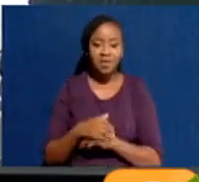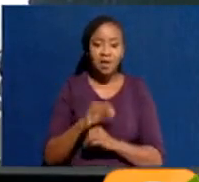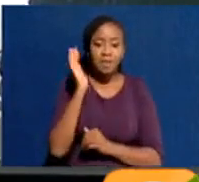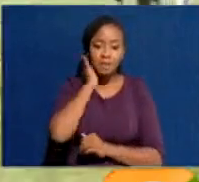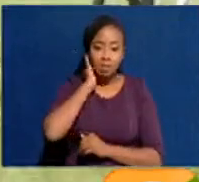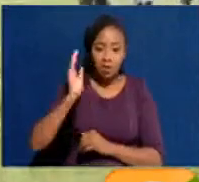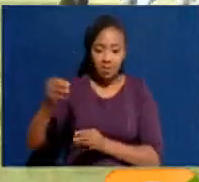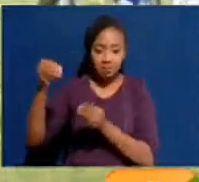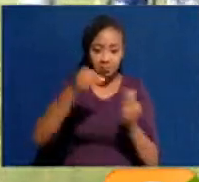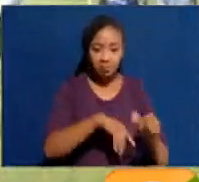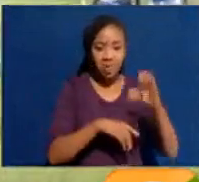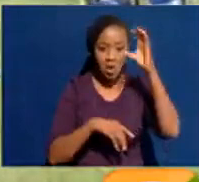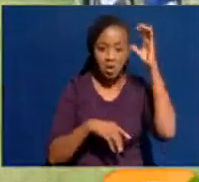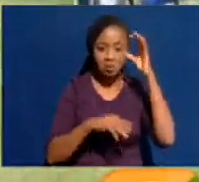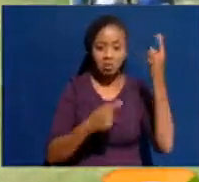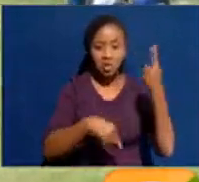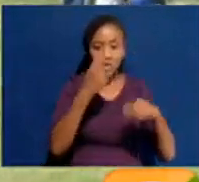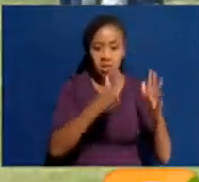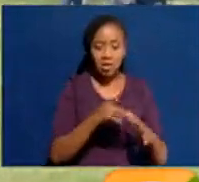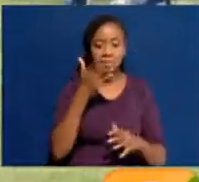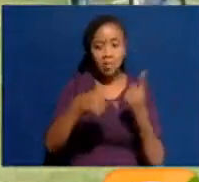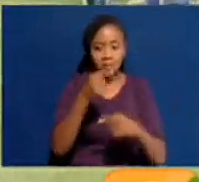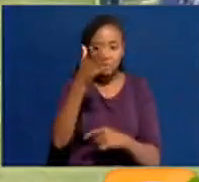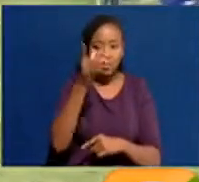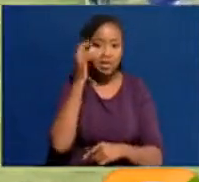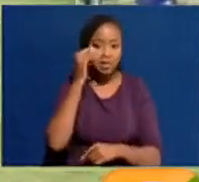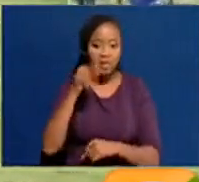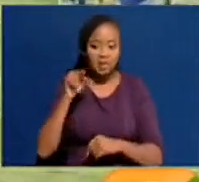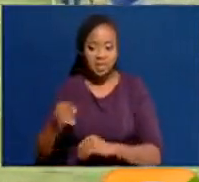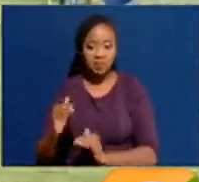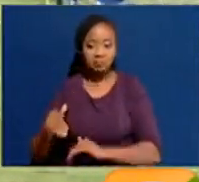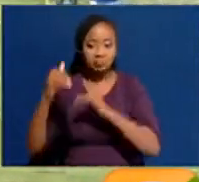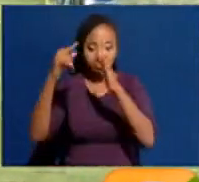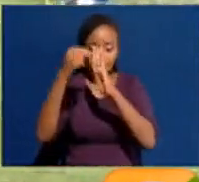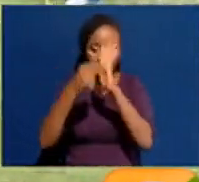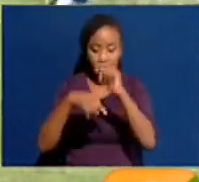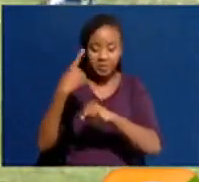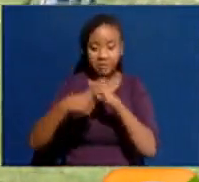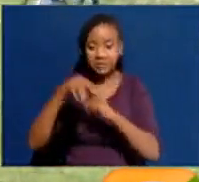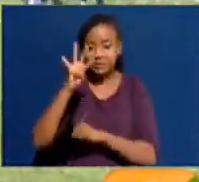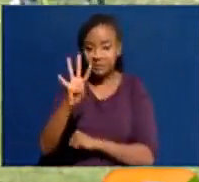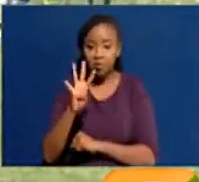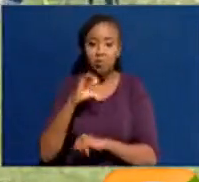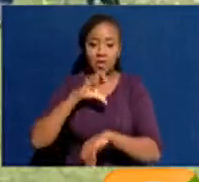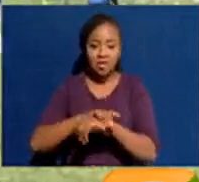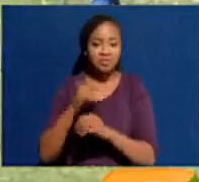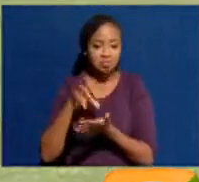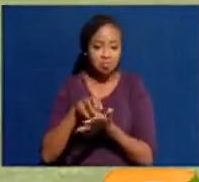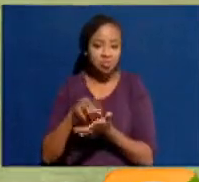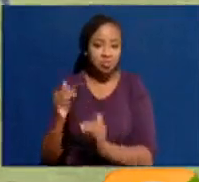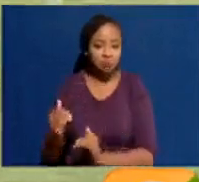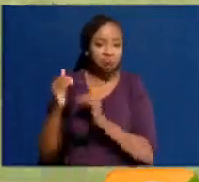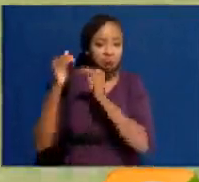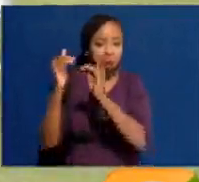out Coastal Heroes 1-0 in Mombasa to reach the 64 points mark that earned them promotion. Murang’a